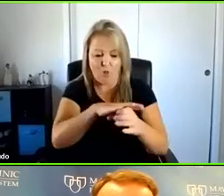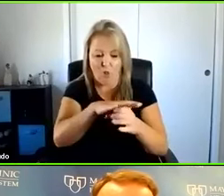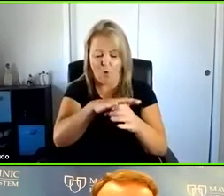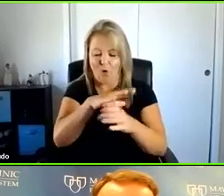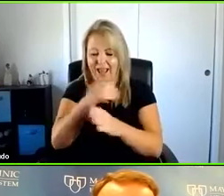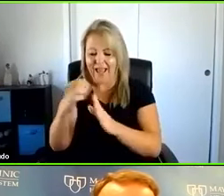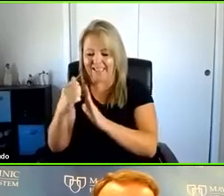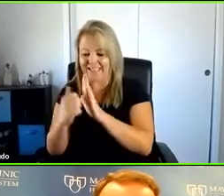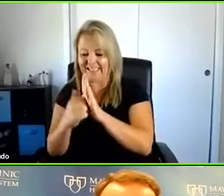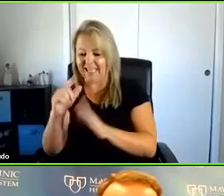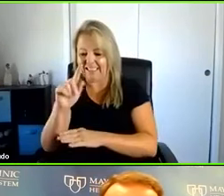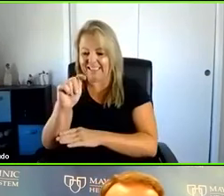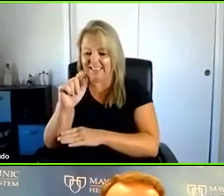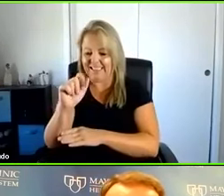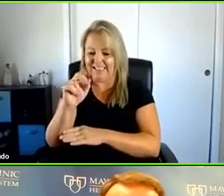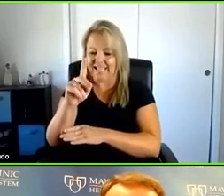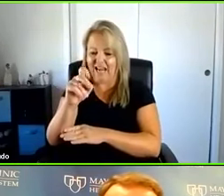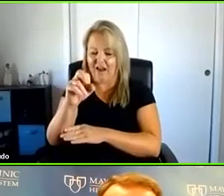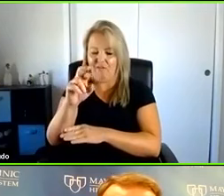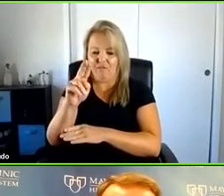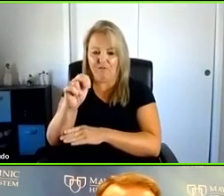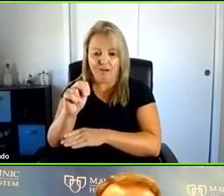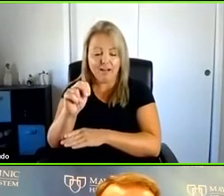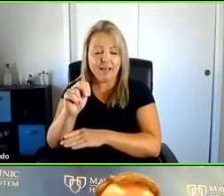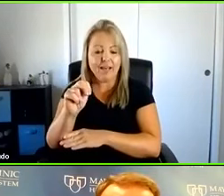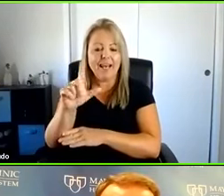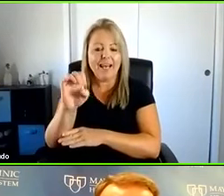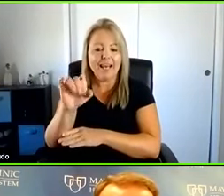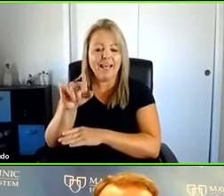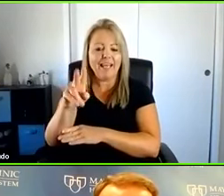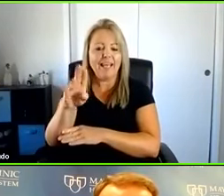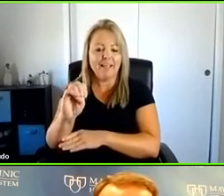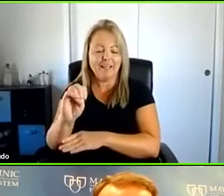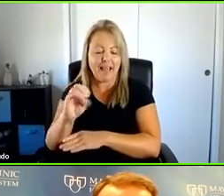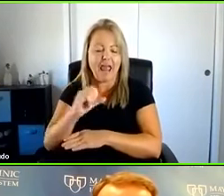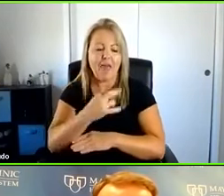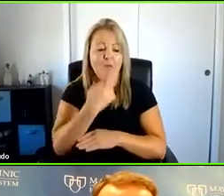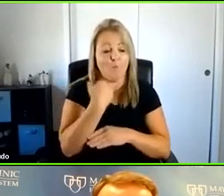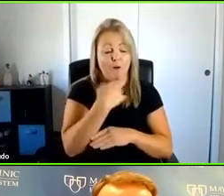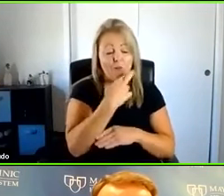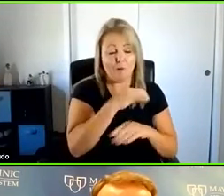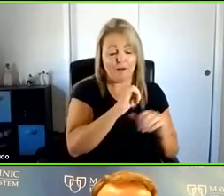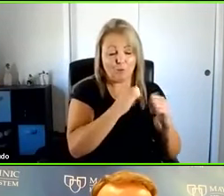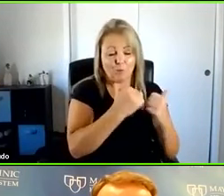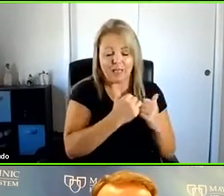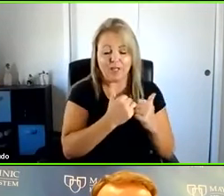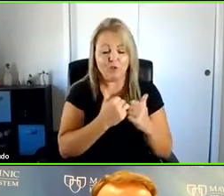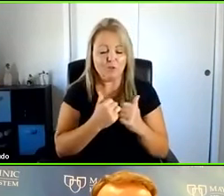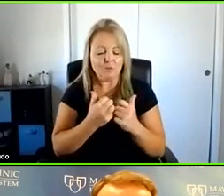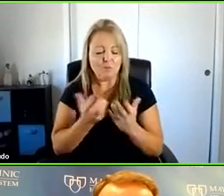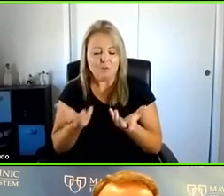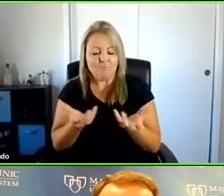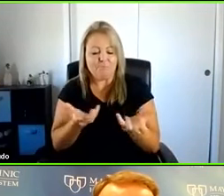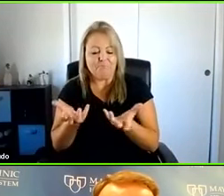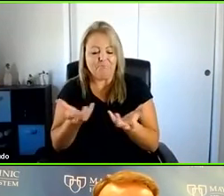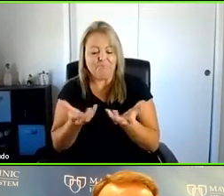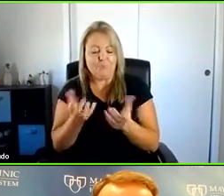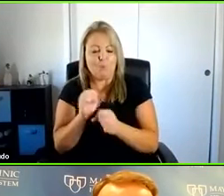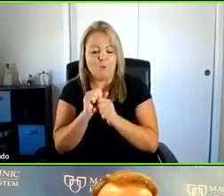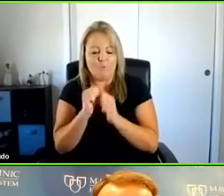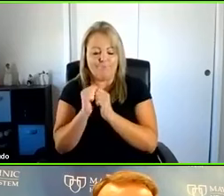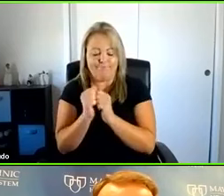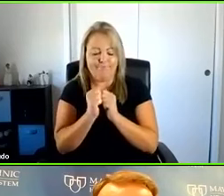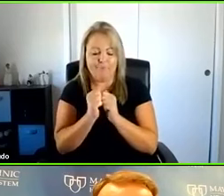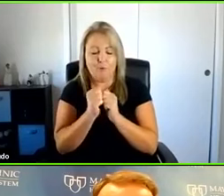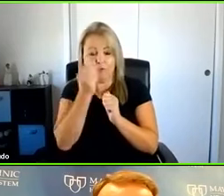state tavern league. And we've also connected with the restaurant association. And so, just to tell you